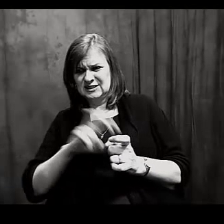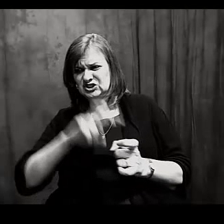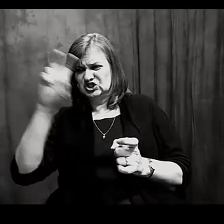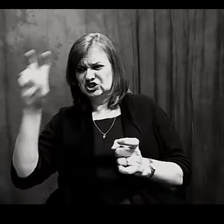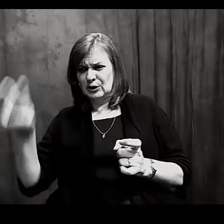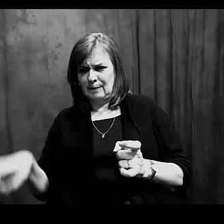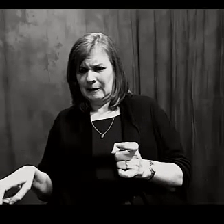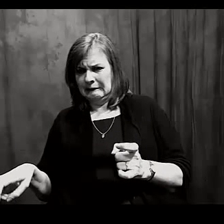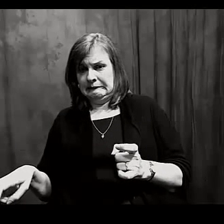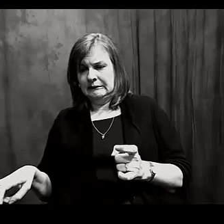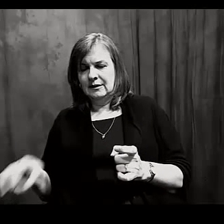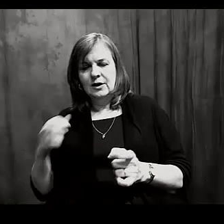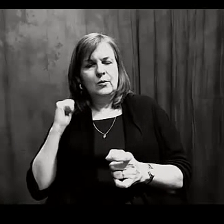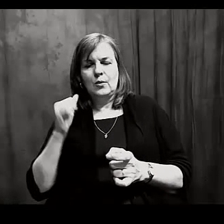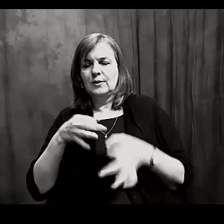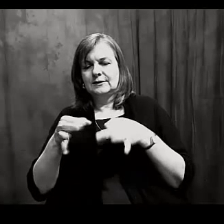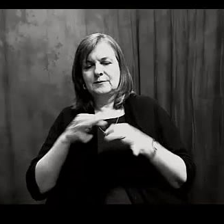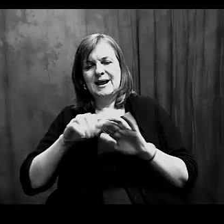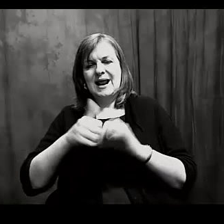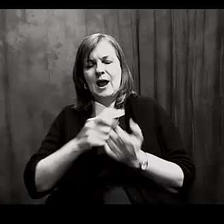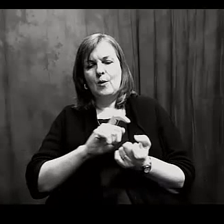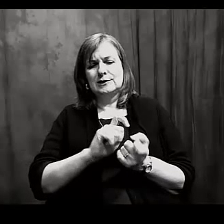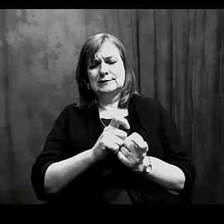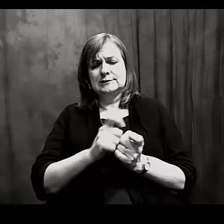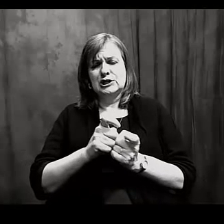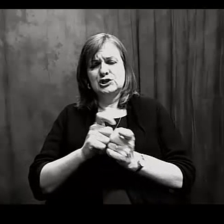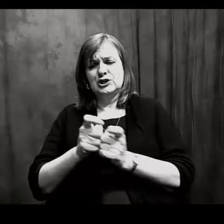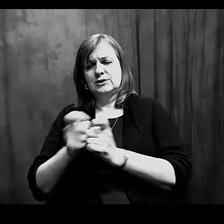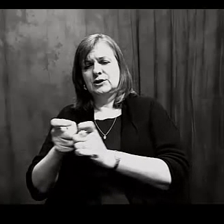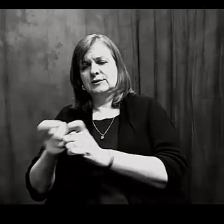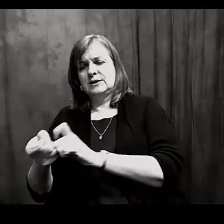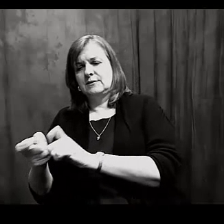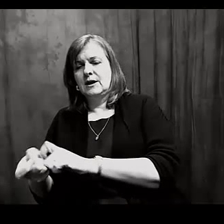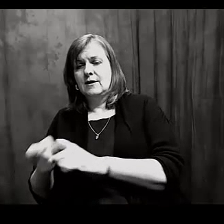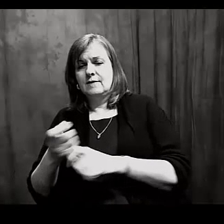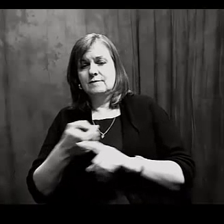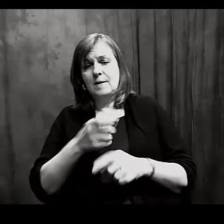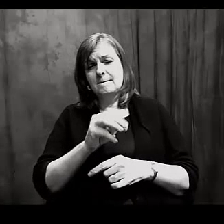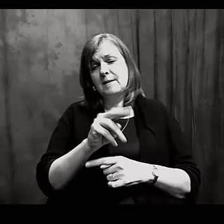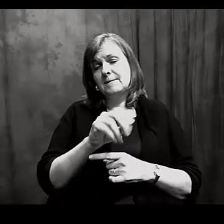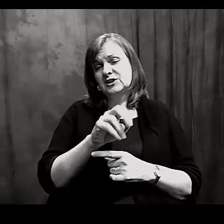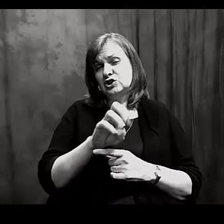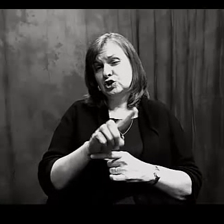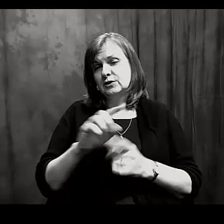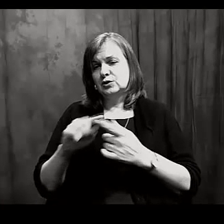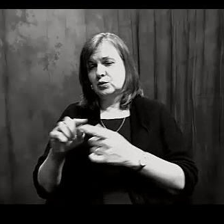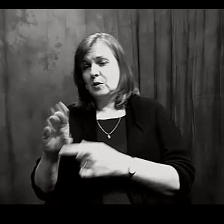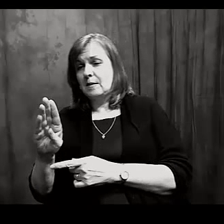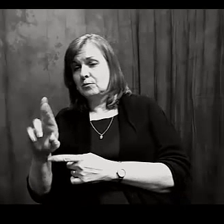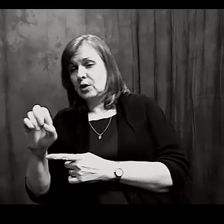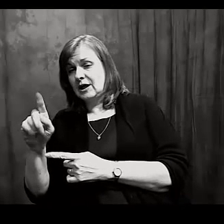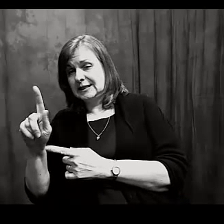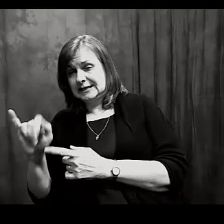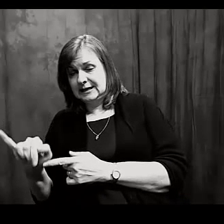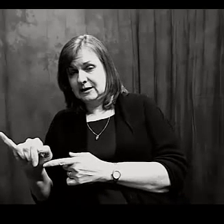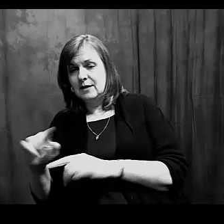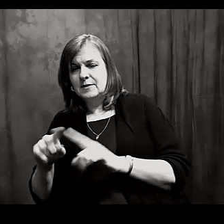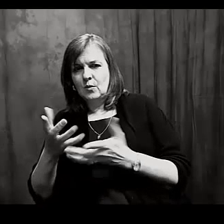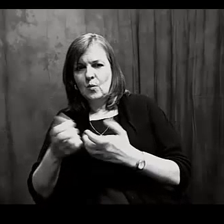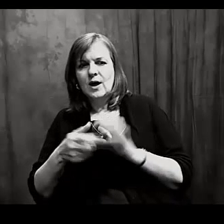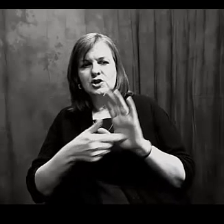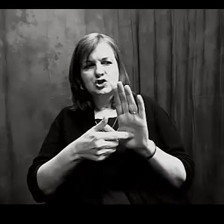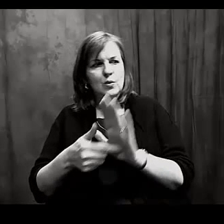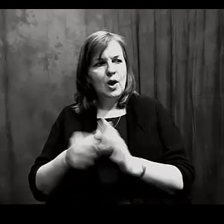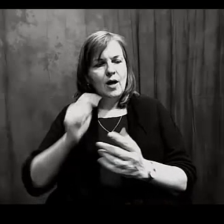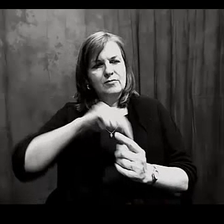Okay? And we're not going to focus on all of the intermediate details of getting from wild mustard to broccoli, but I want to show you